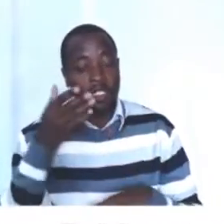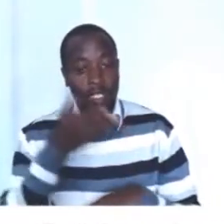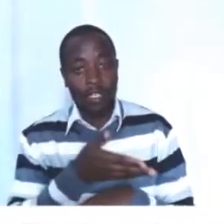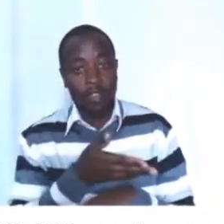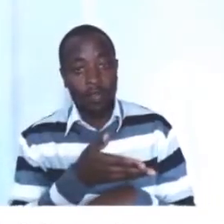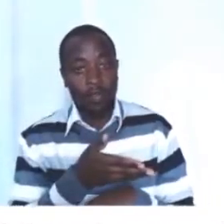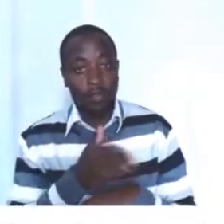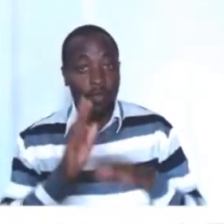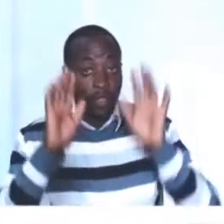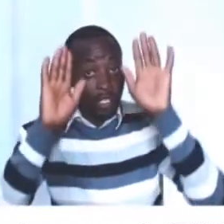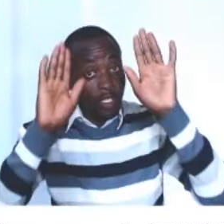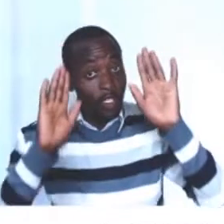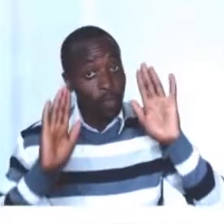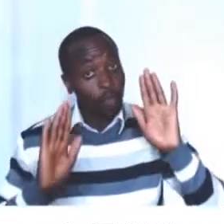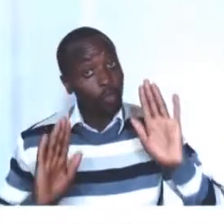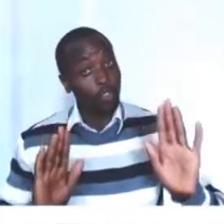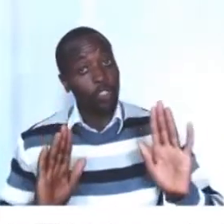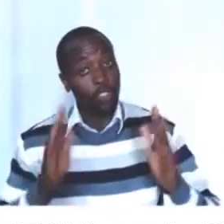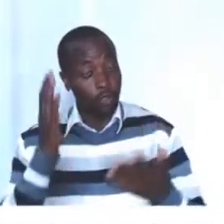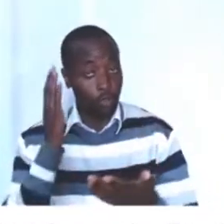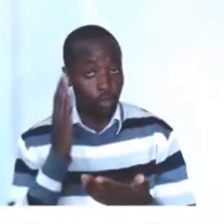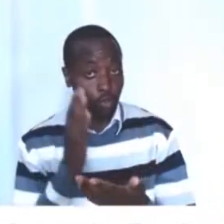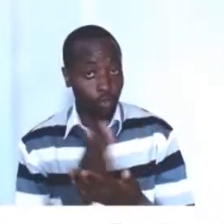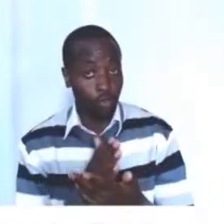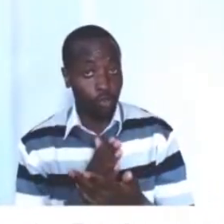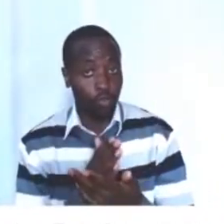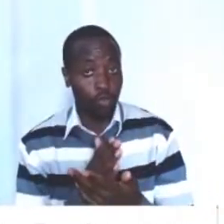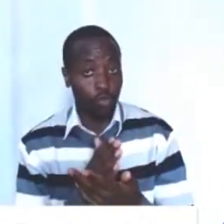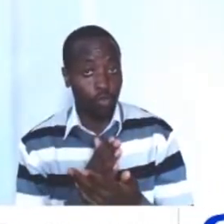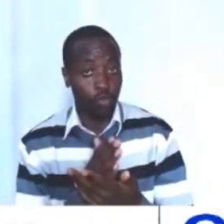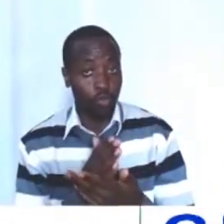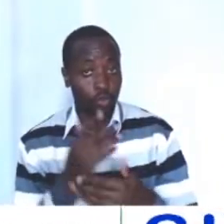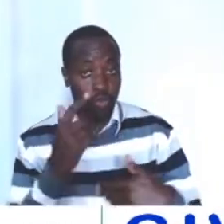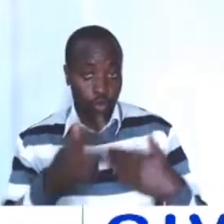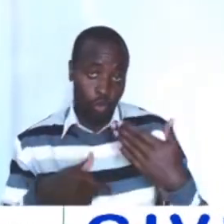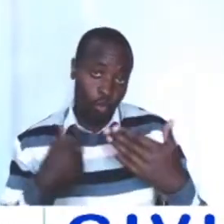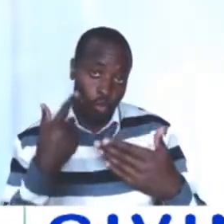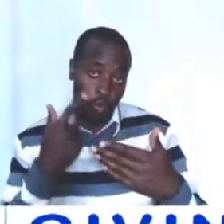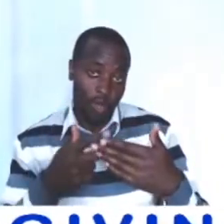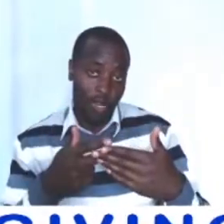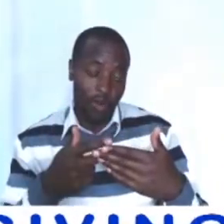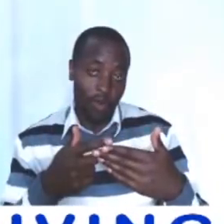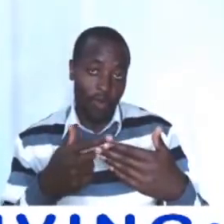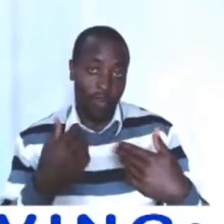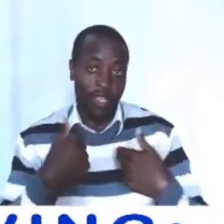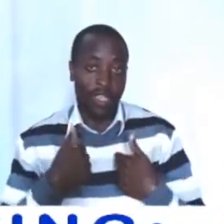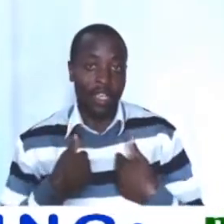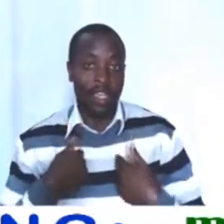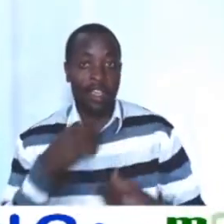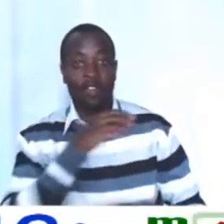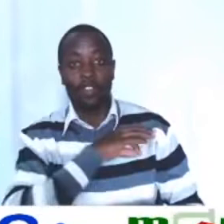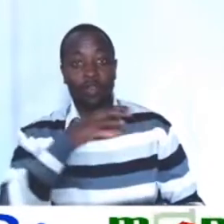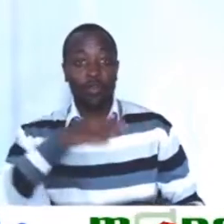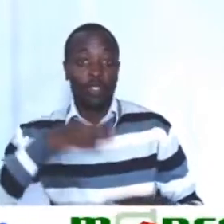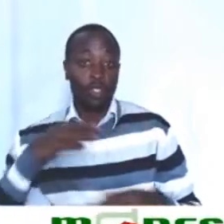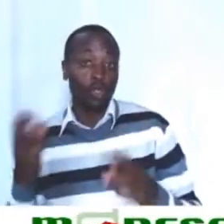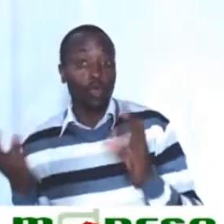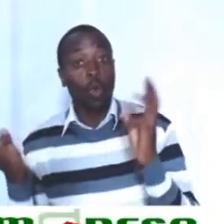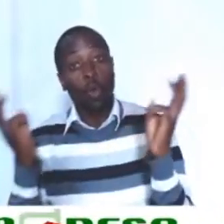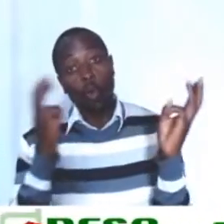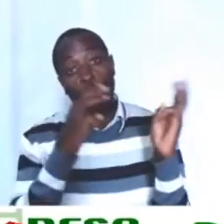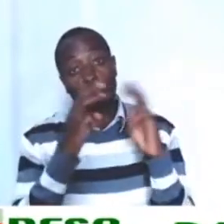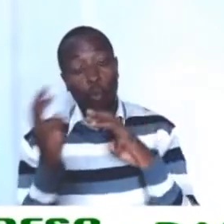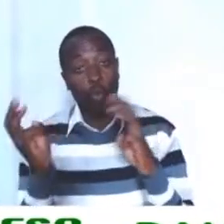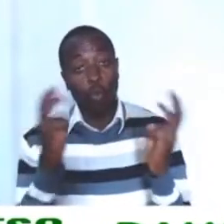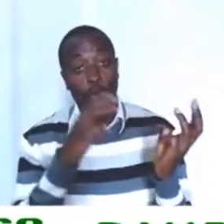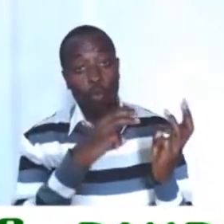It is important, therefore, brethren, that when we engage in a spiritual battle,